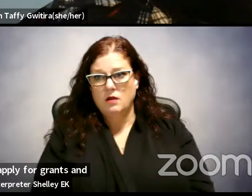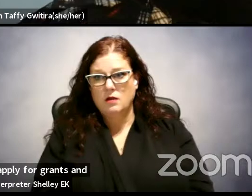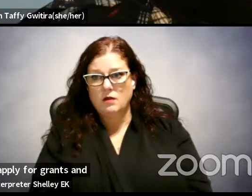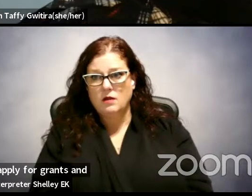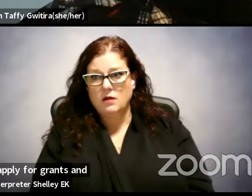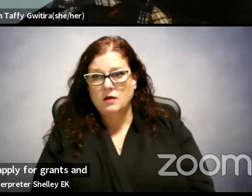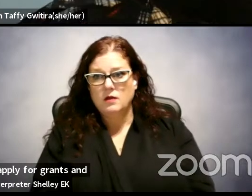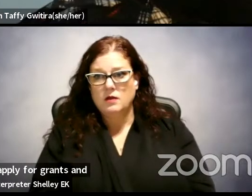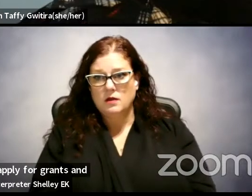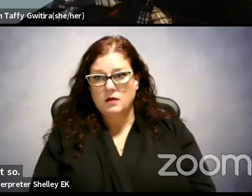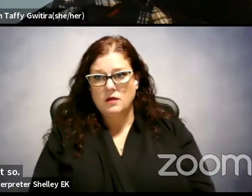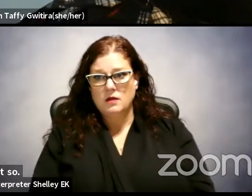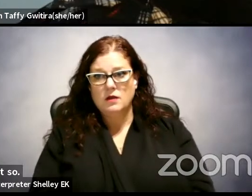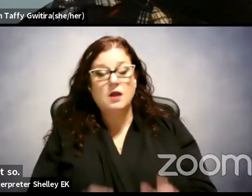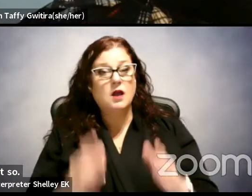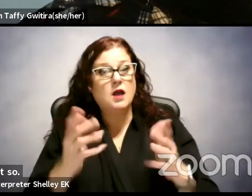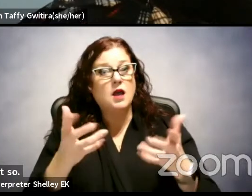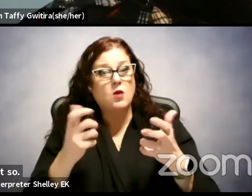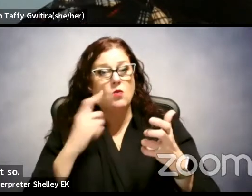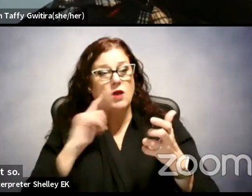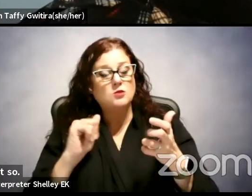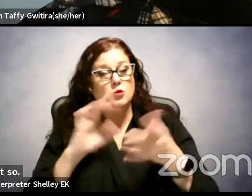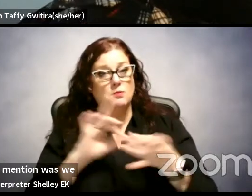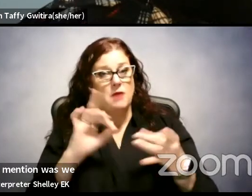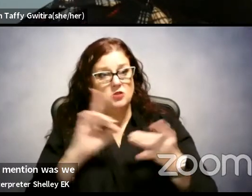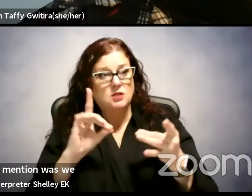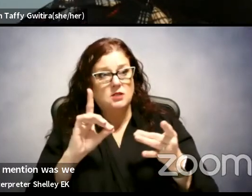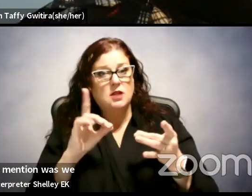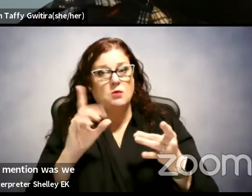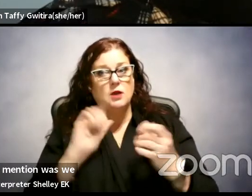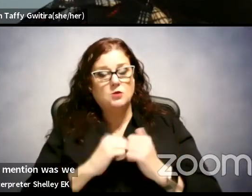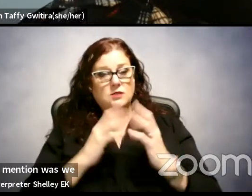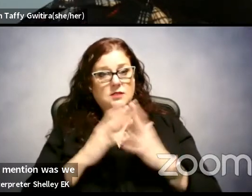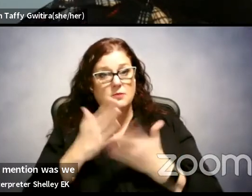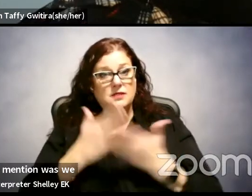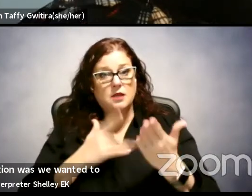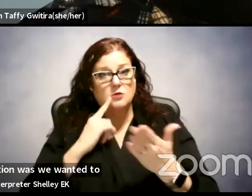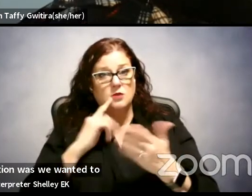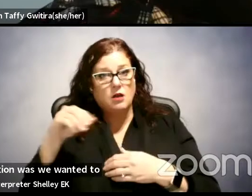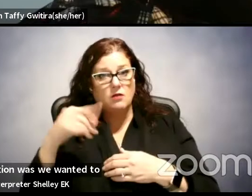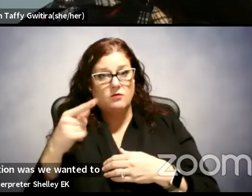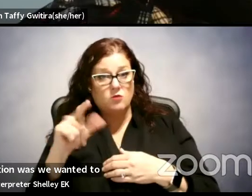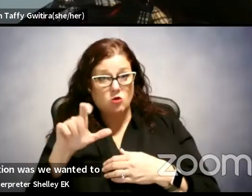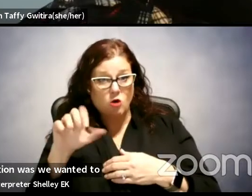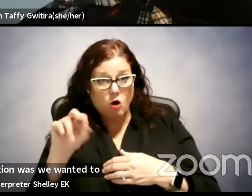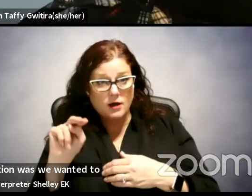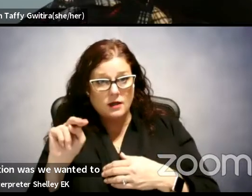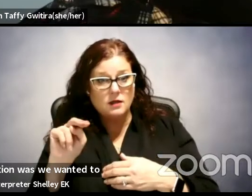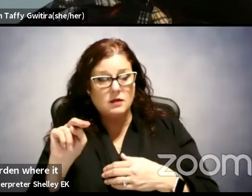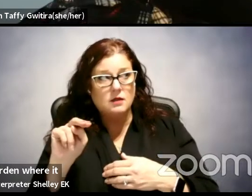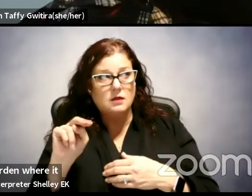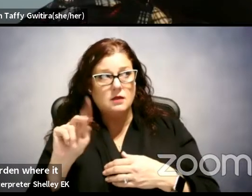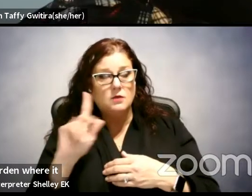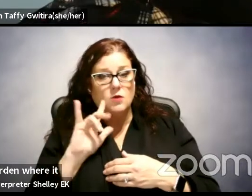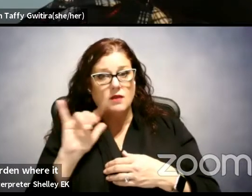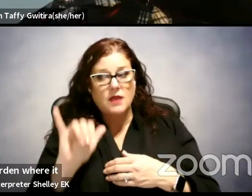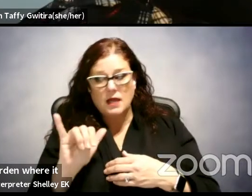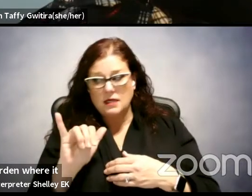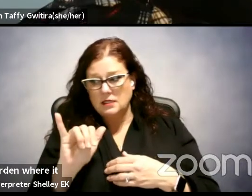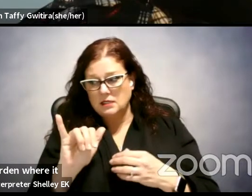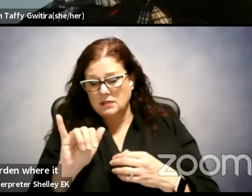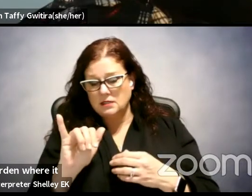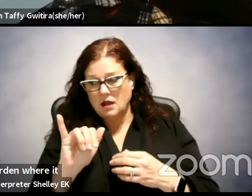but the one thing I wanted to mention was we wanted to set up a section of the garden where it is